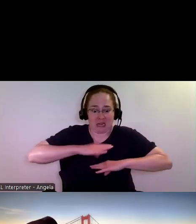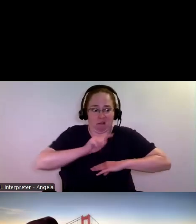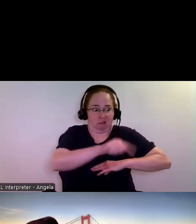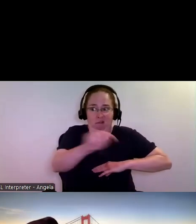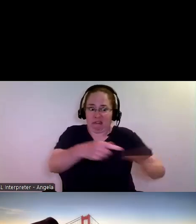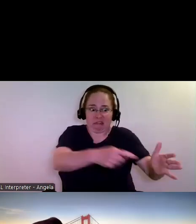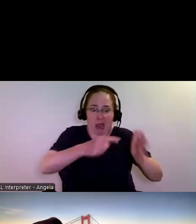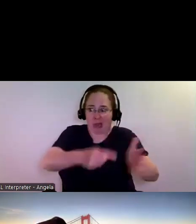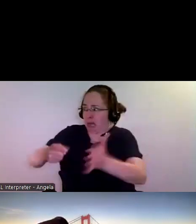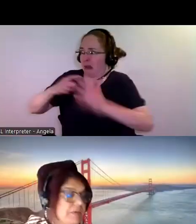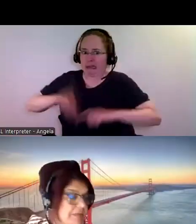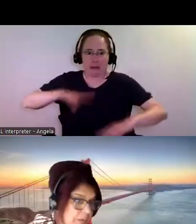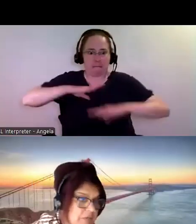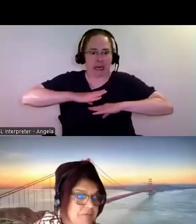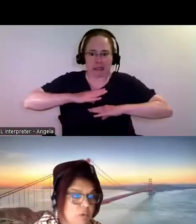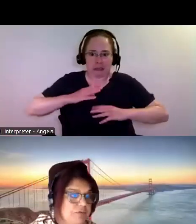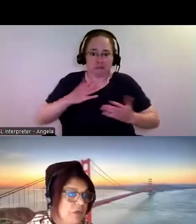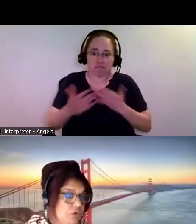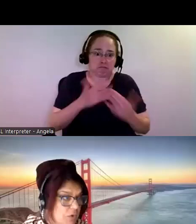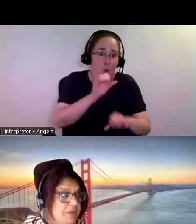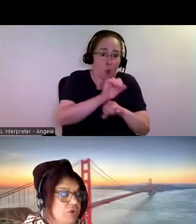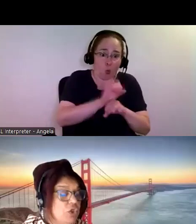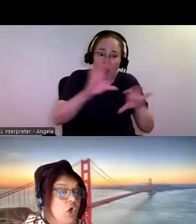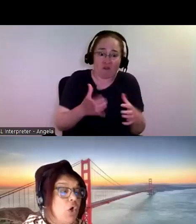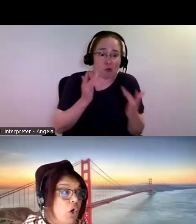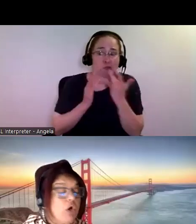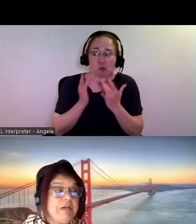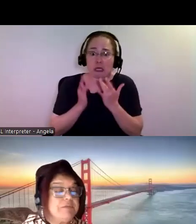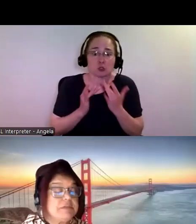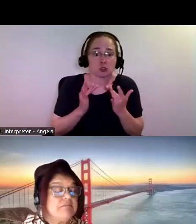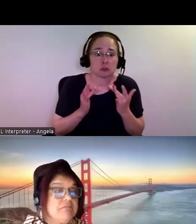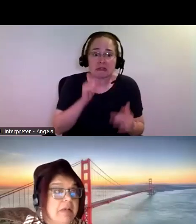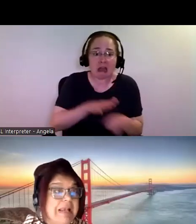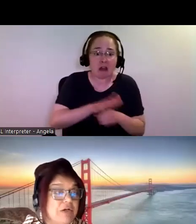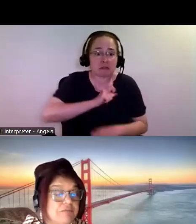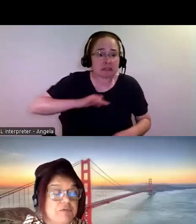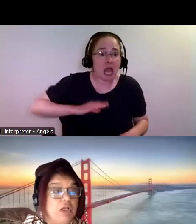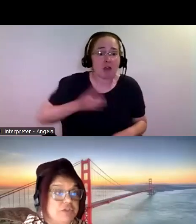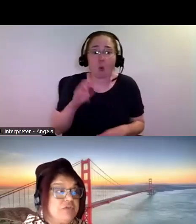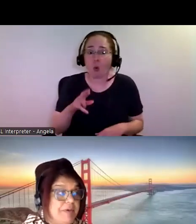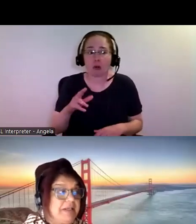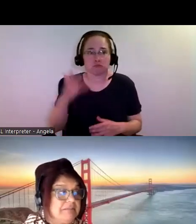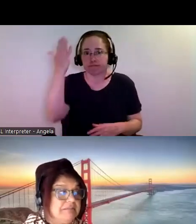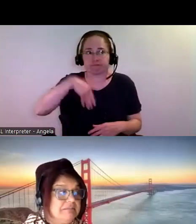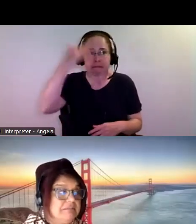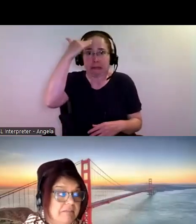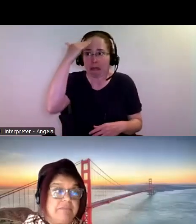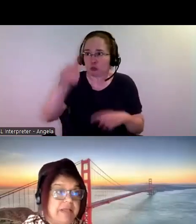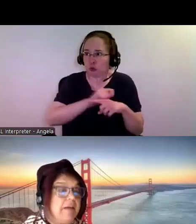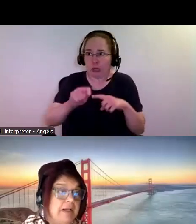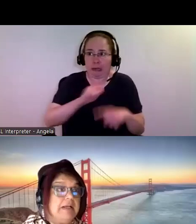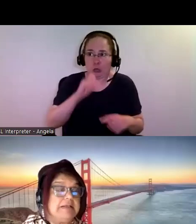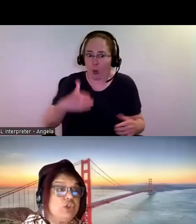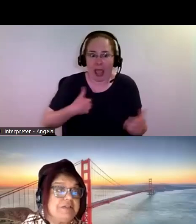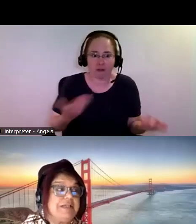for services, whether it was a workforce shortage or it was lack of knowledge and training.